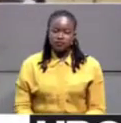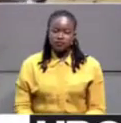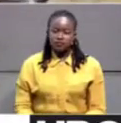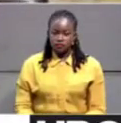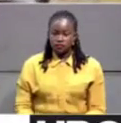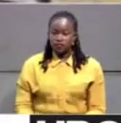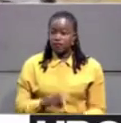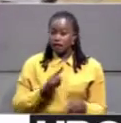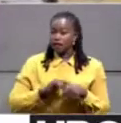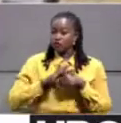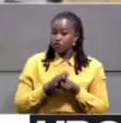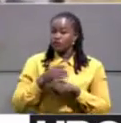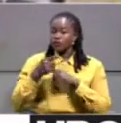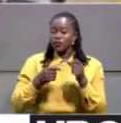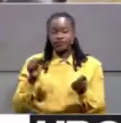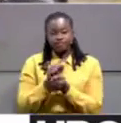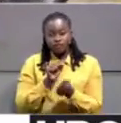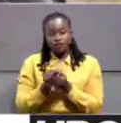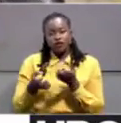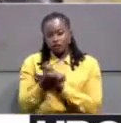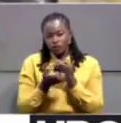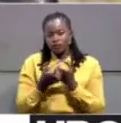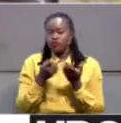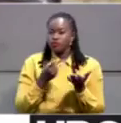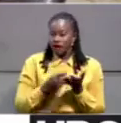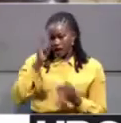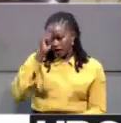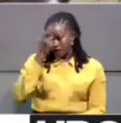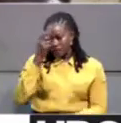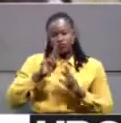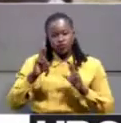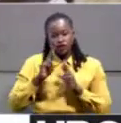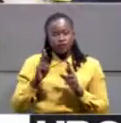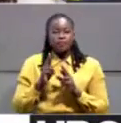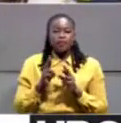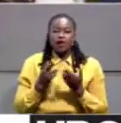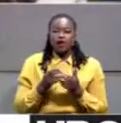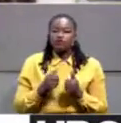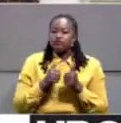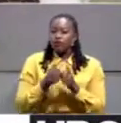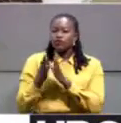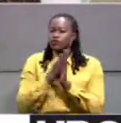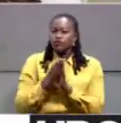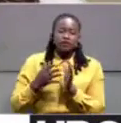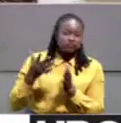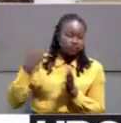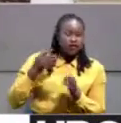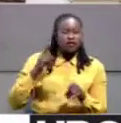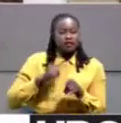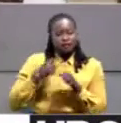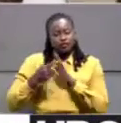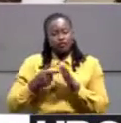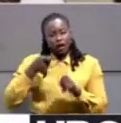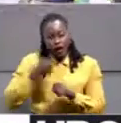As COVID-19 continues to ravage economies, the government of Uganda seems determined to follow the age-old adage of when the going gets tough, the tough